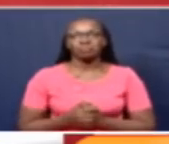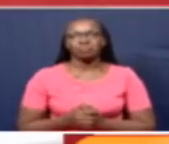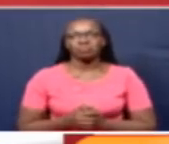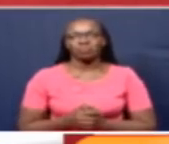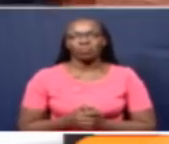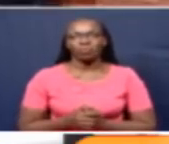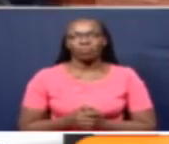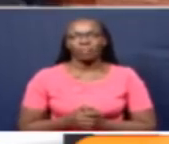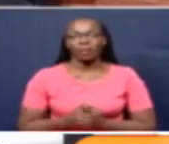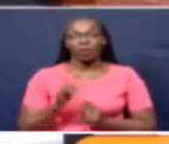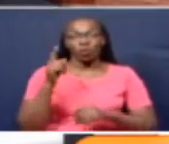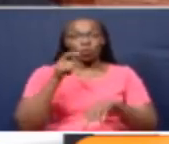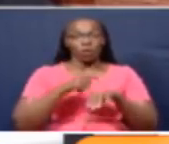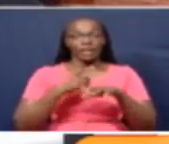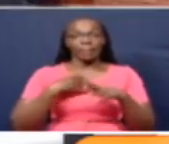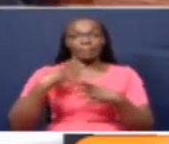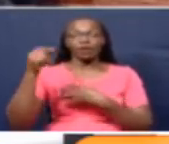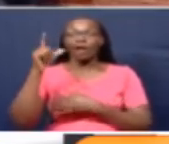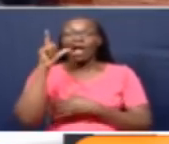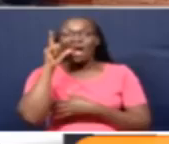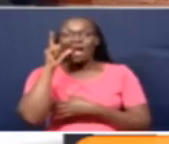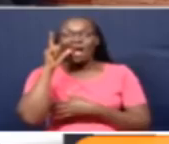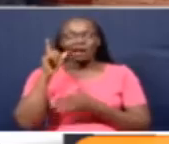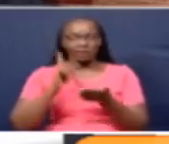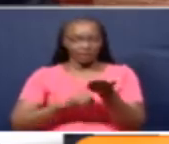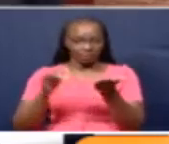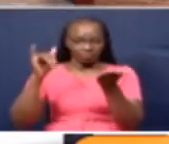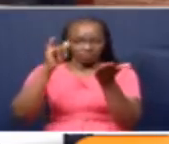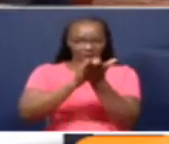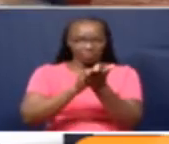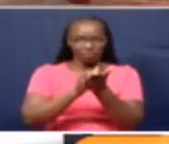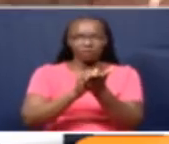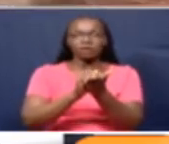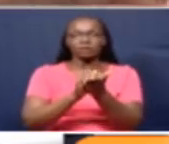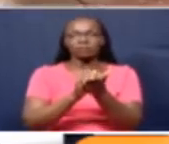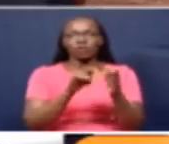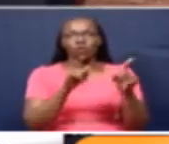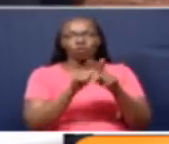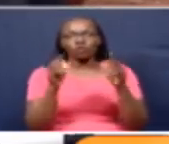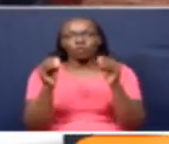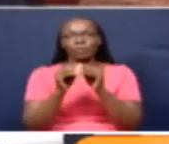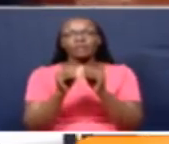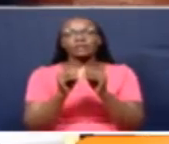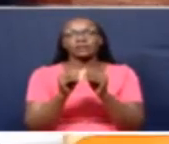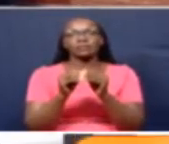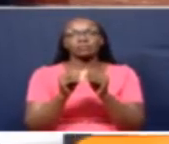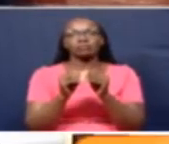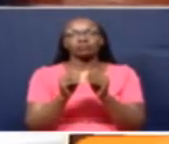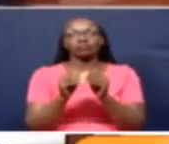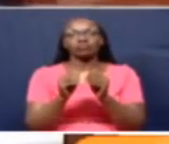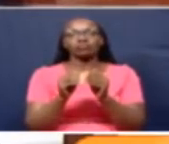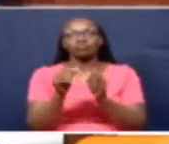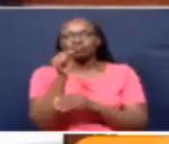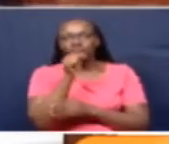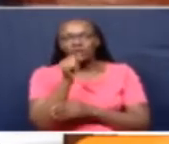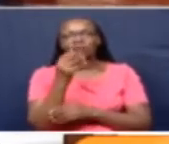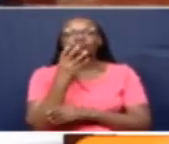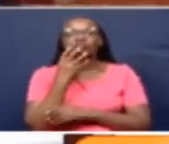One time he was in London at the airport in Heathrow, where he also met Mzee Jomo Kenyatta there. Jomo Kenyatta didn't even know